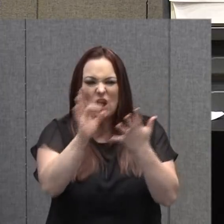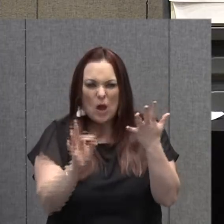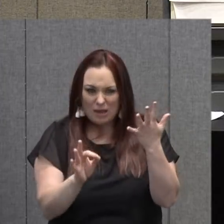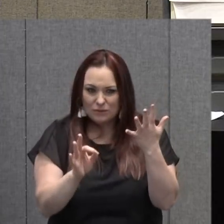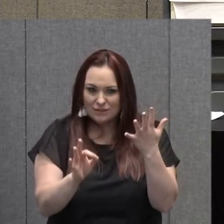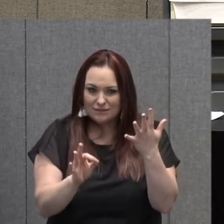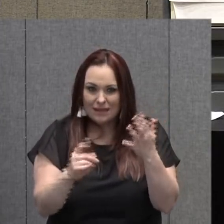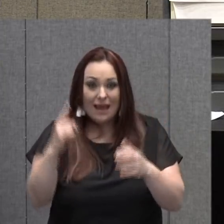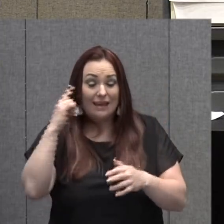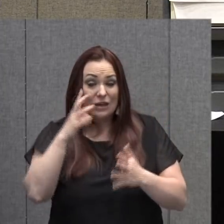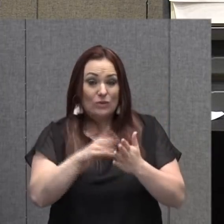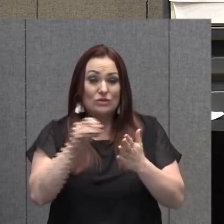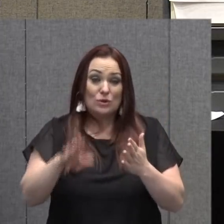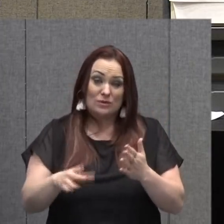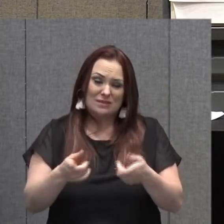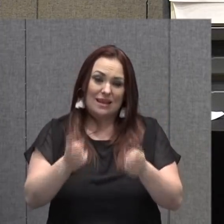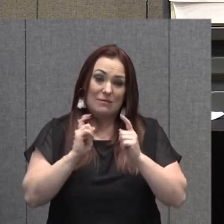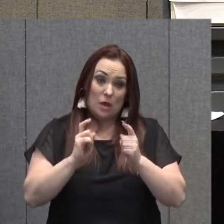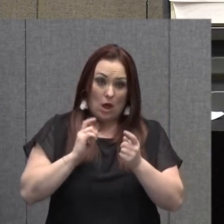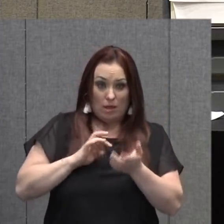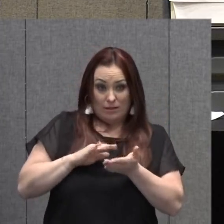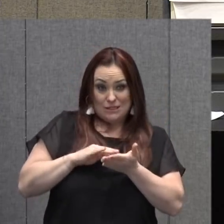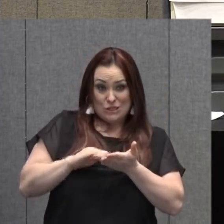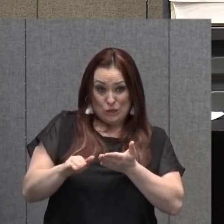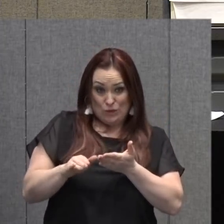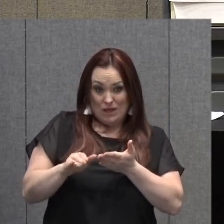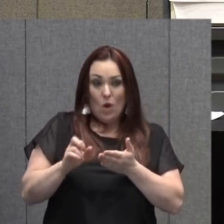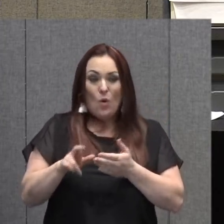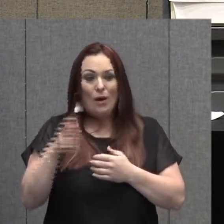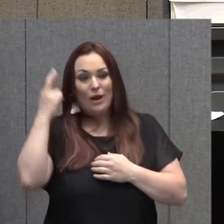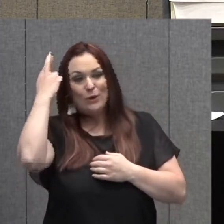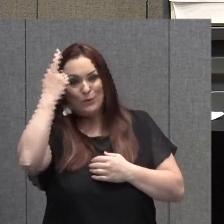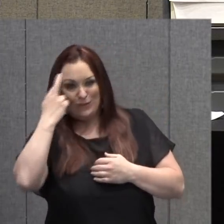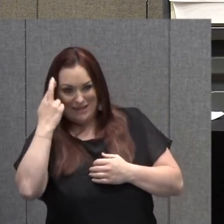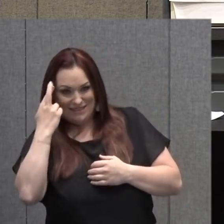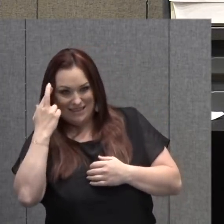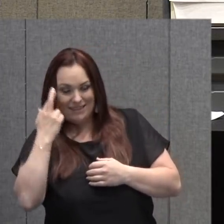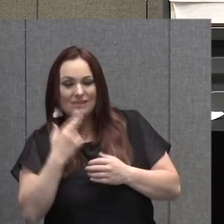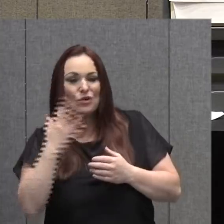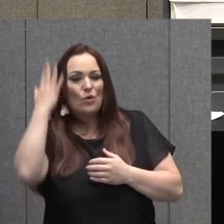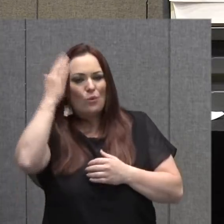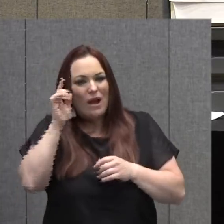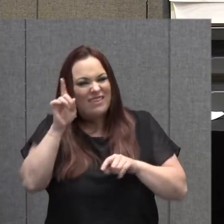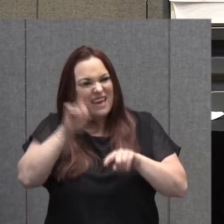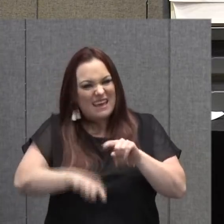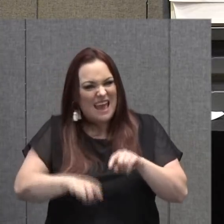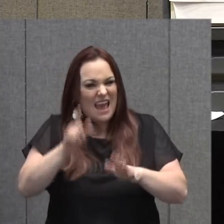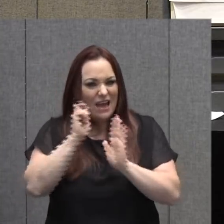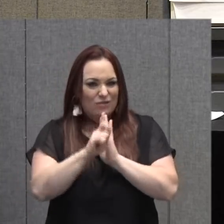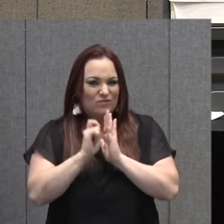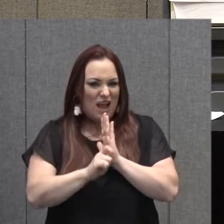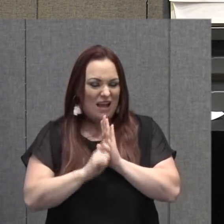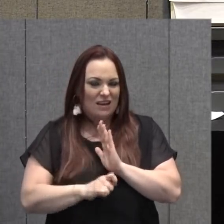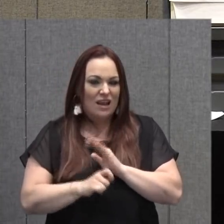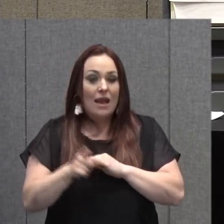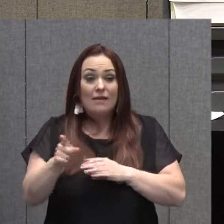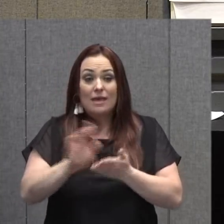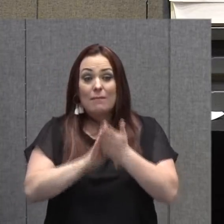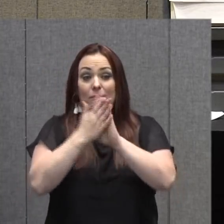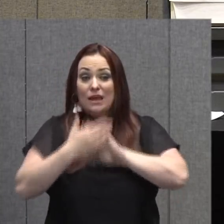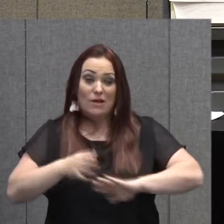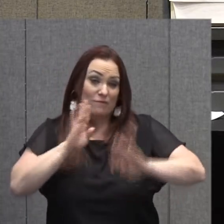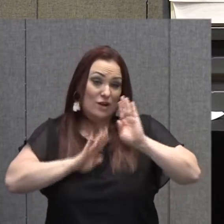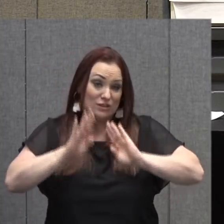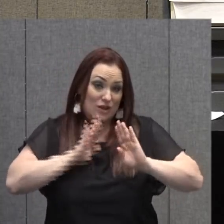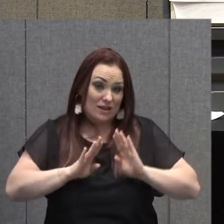all the time give me excuses or reasons why they can't write. And they always get so frustrated with me when I say,